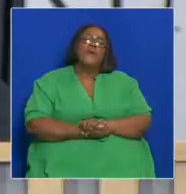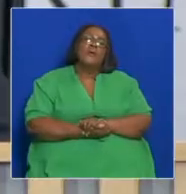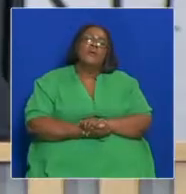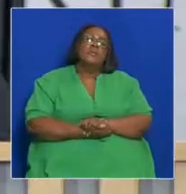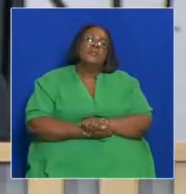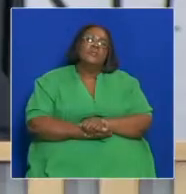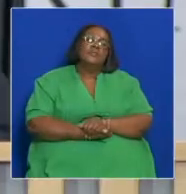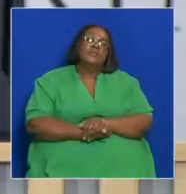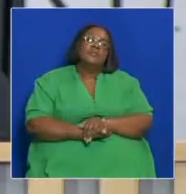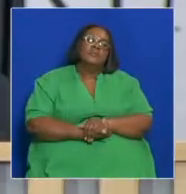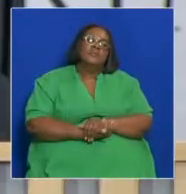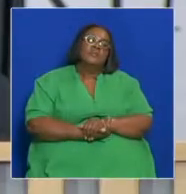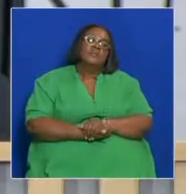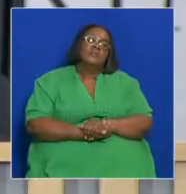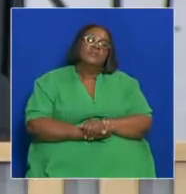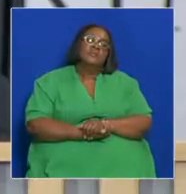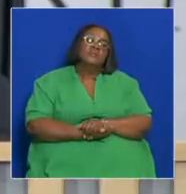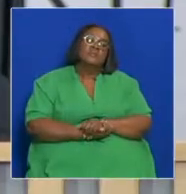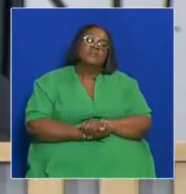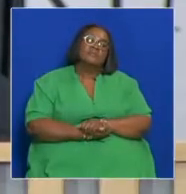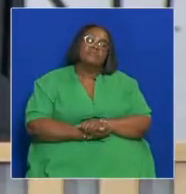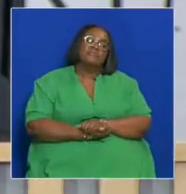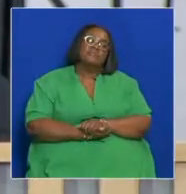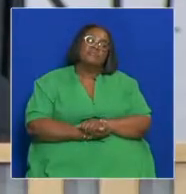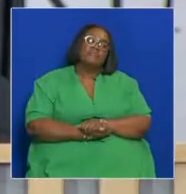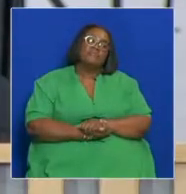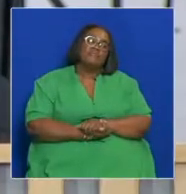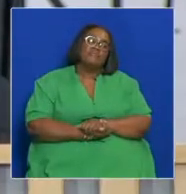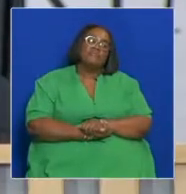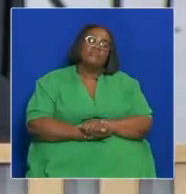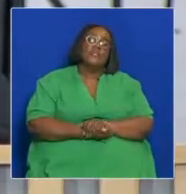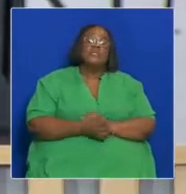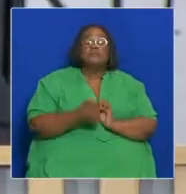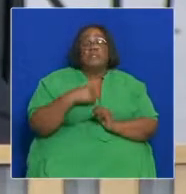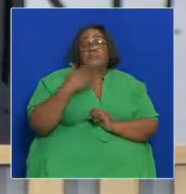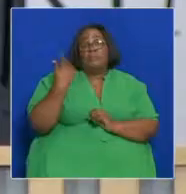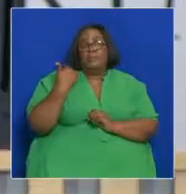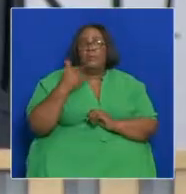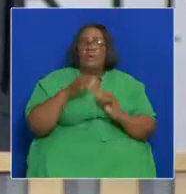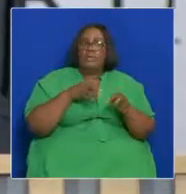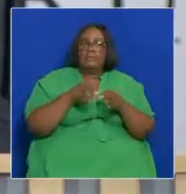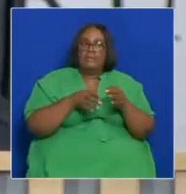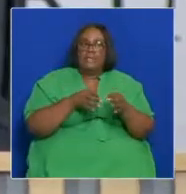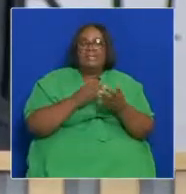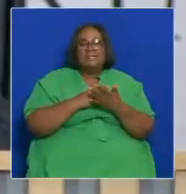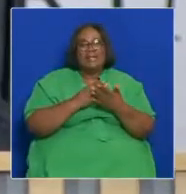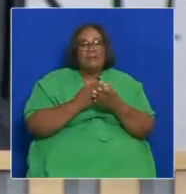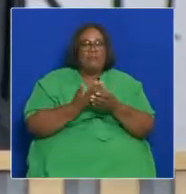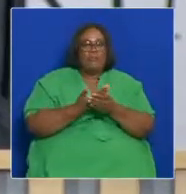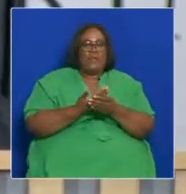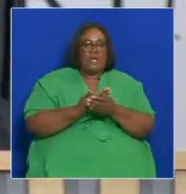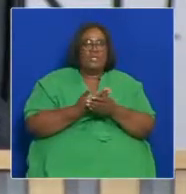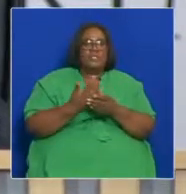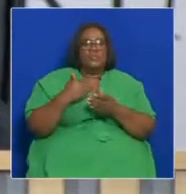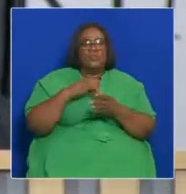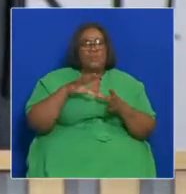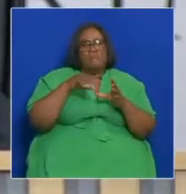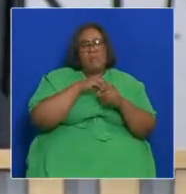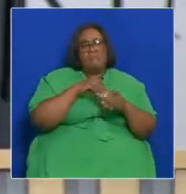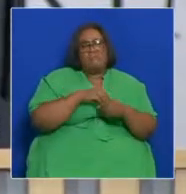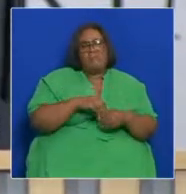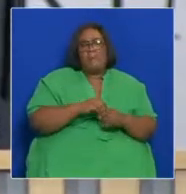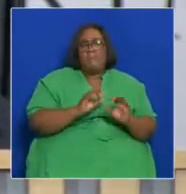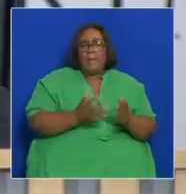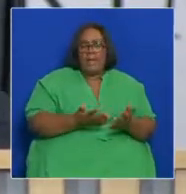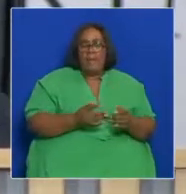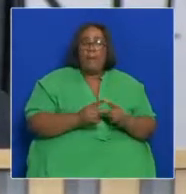about how some of the matters came in. But even though it was not to the T, but